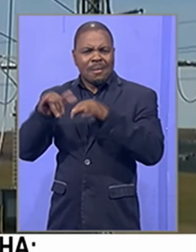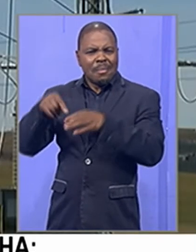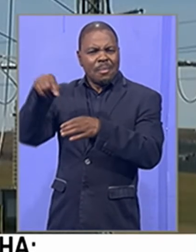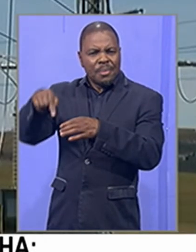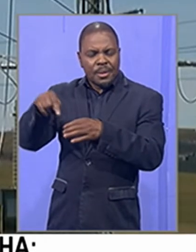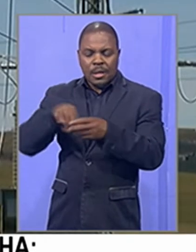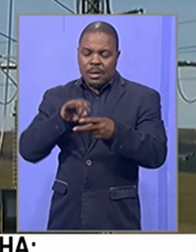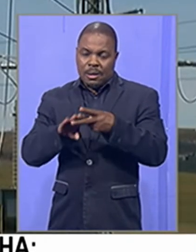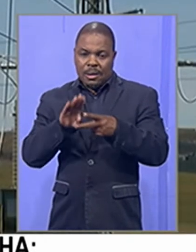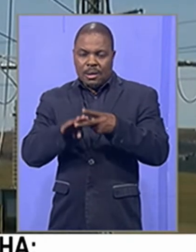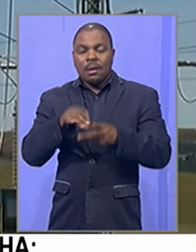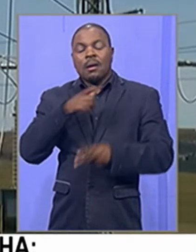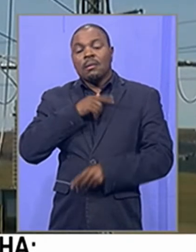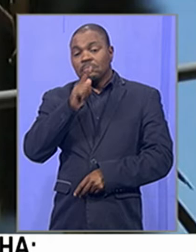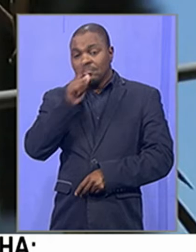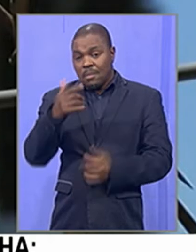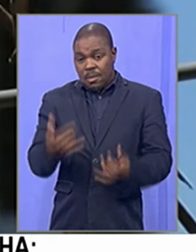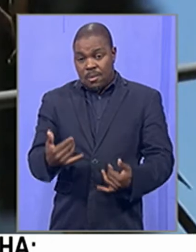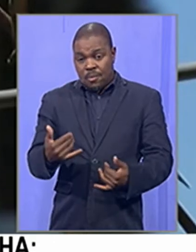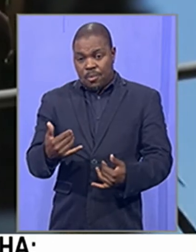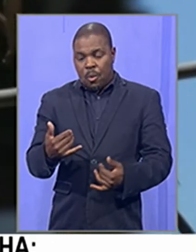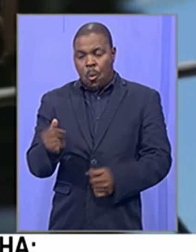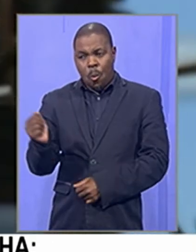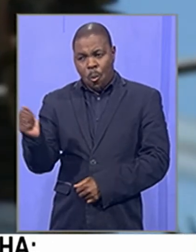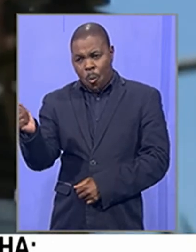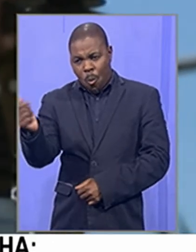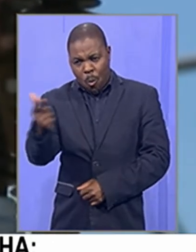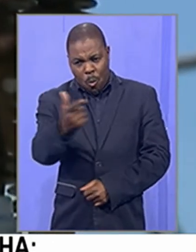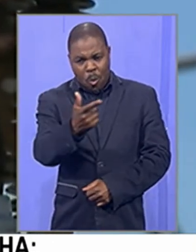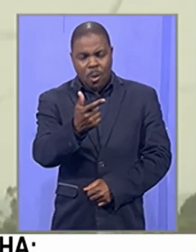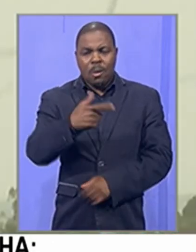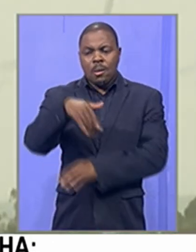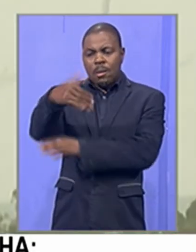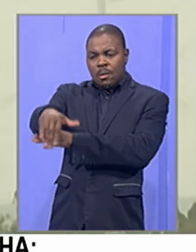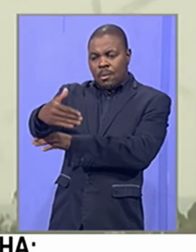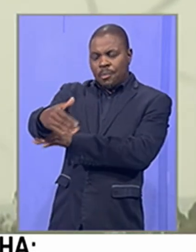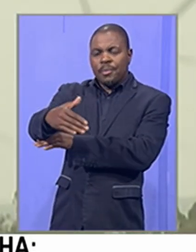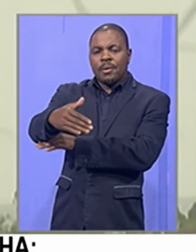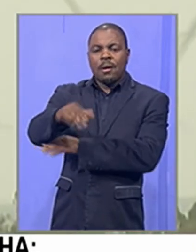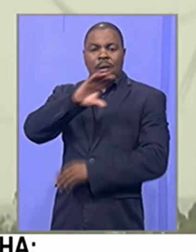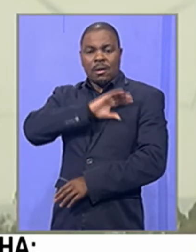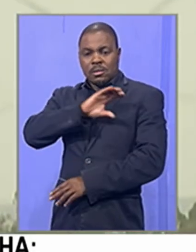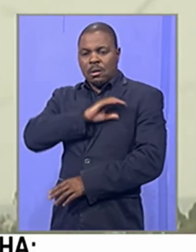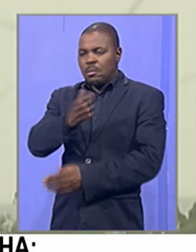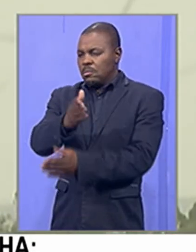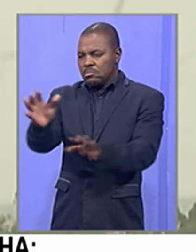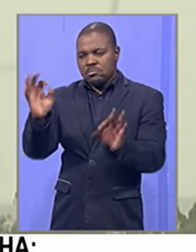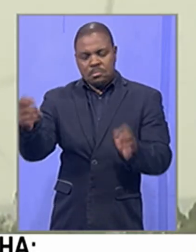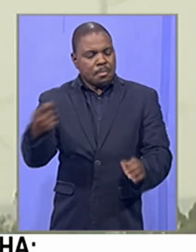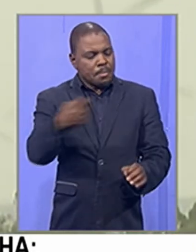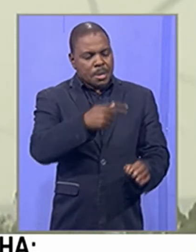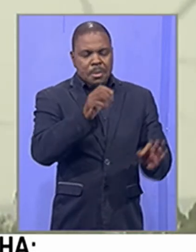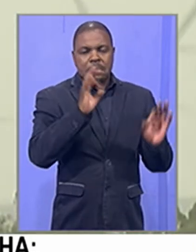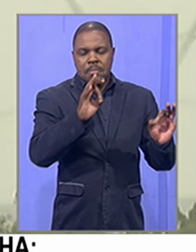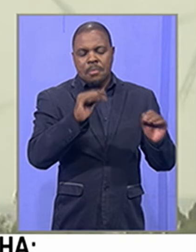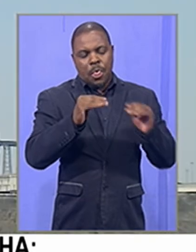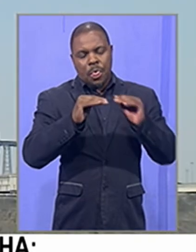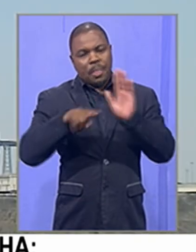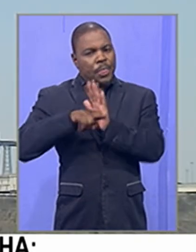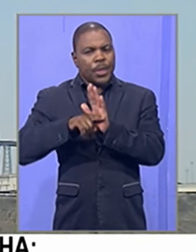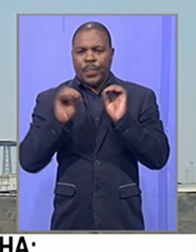must also state at this point that all our foreign customers are in good standing.